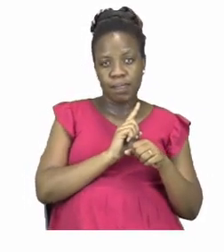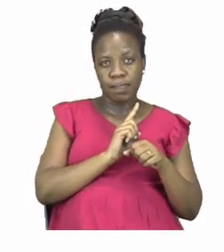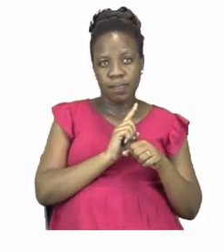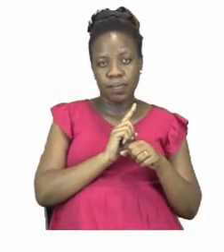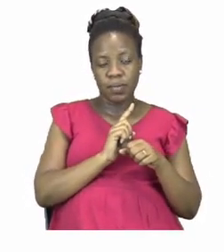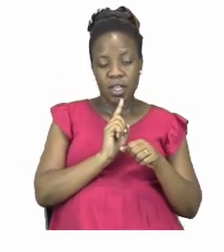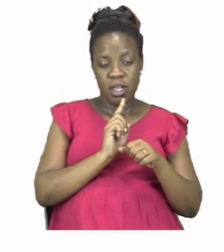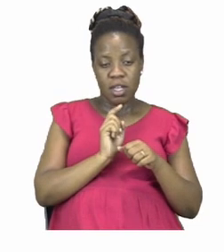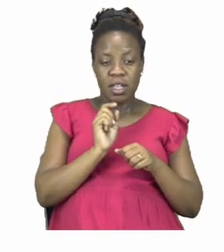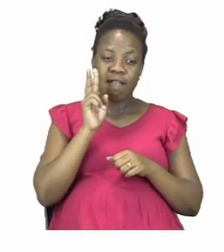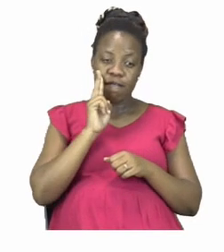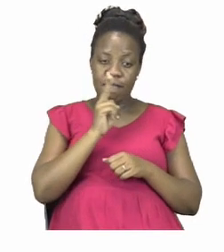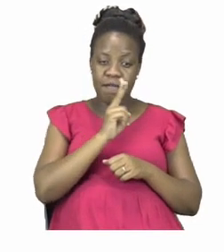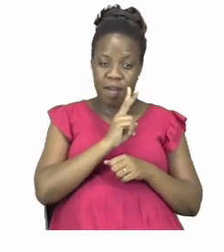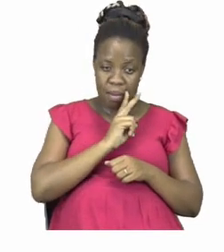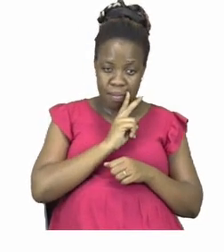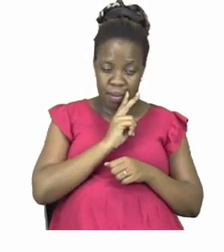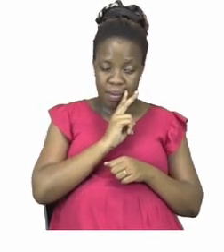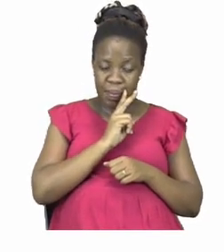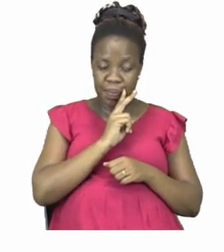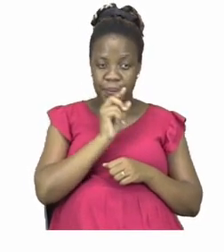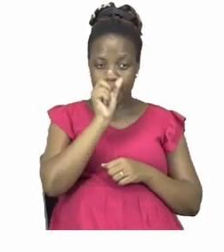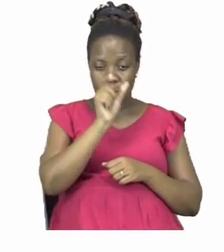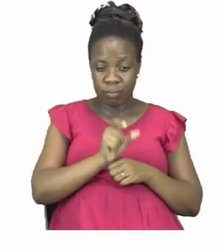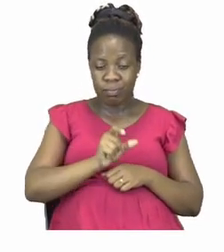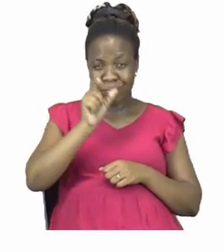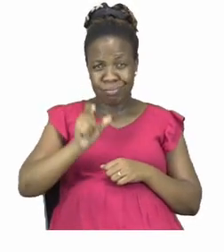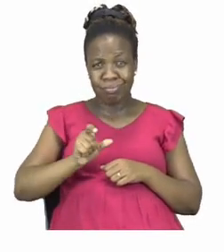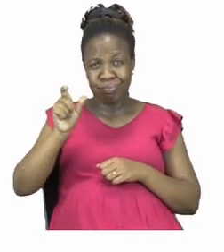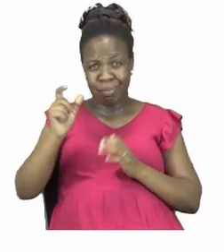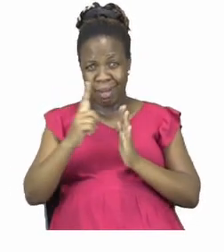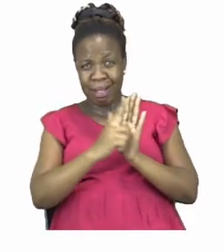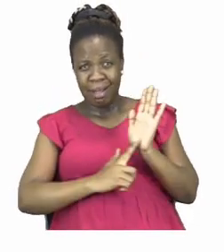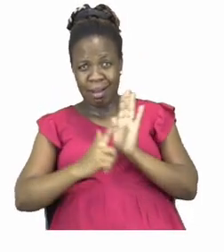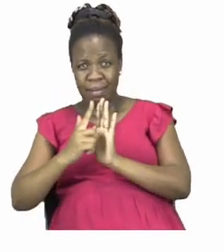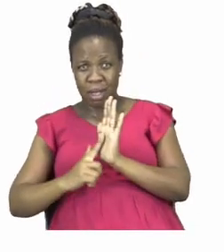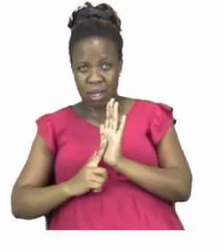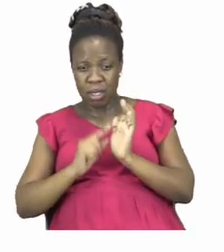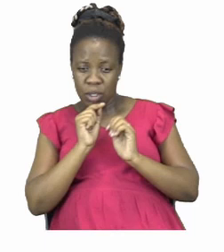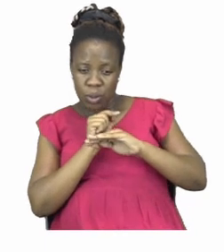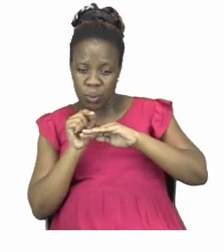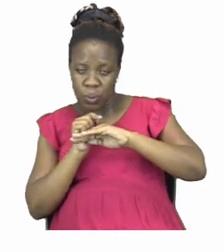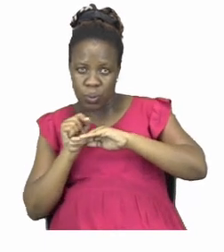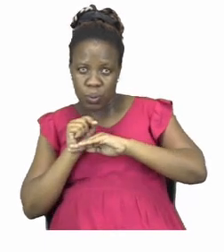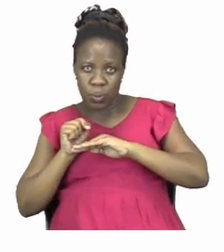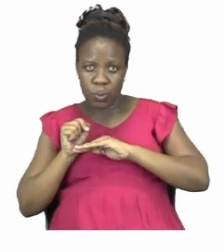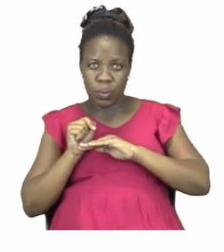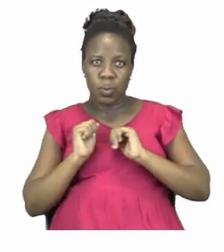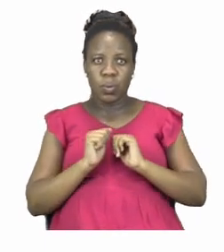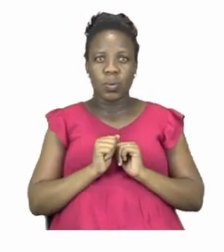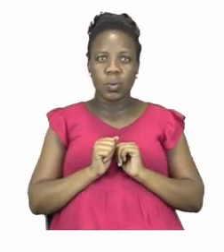to each of the verbs below, and then you must find the past tense of the